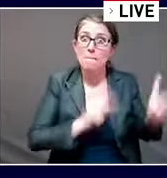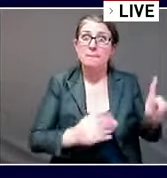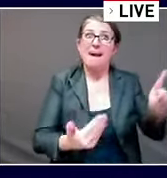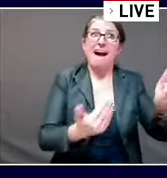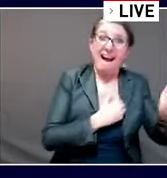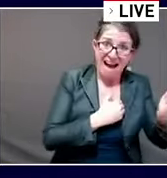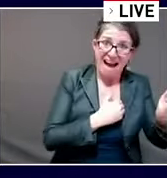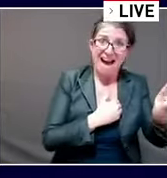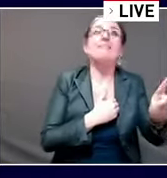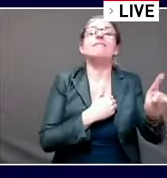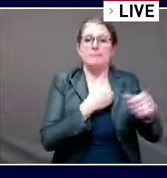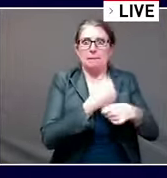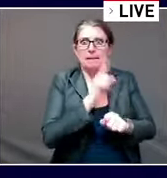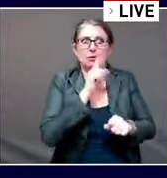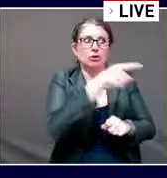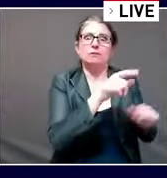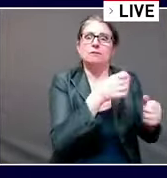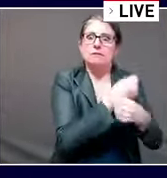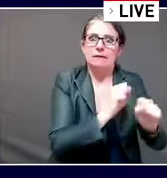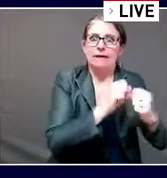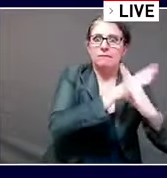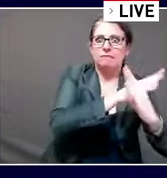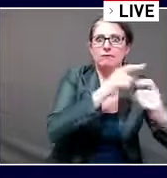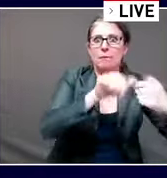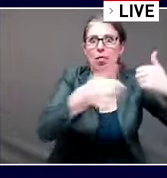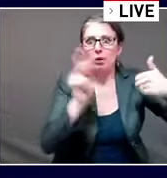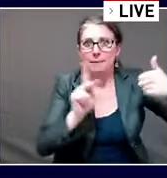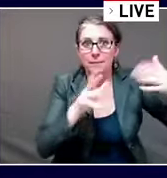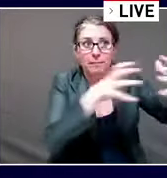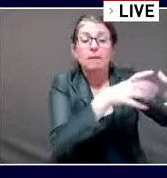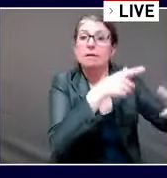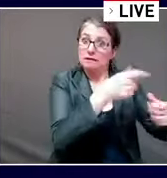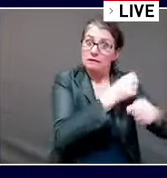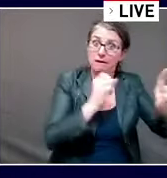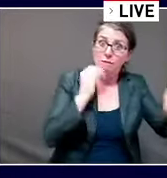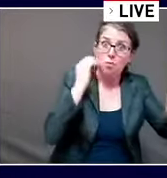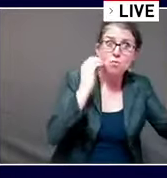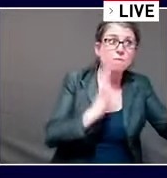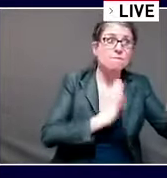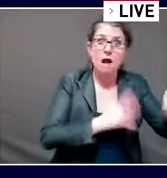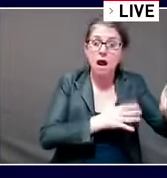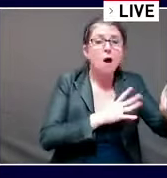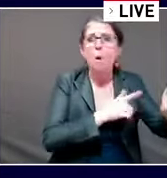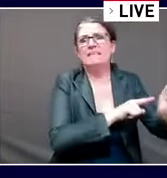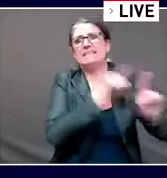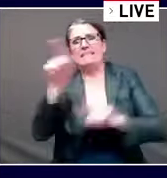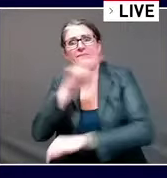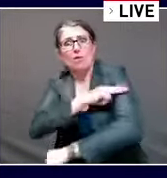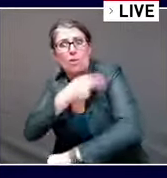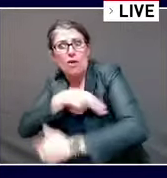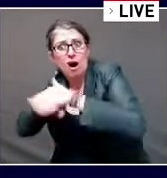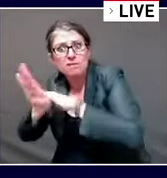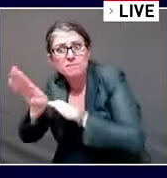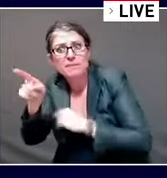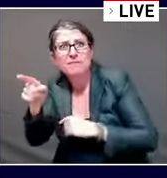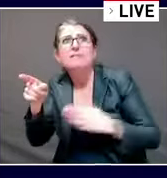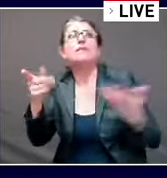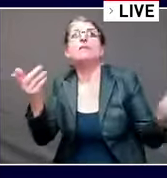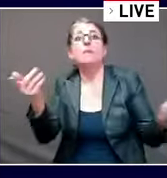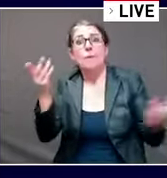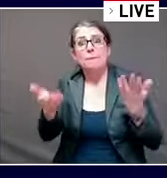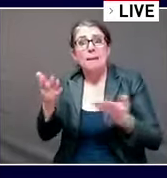on ventilators. All that places an immeasurable psychological toll on healthcare workers across the state. And we haven't